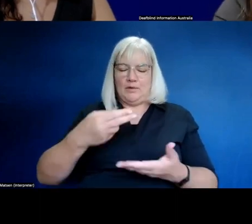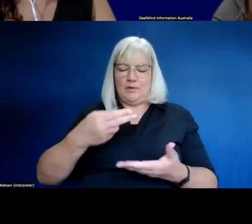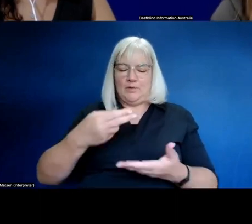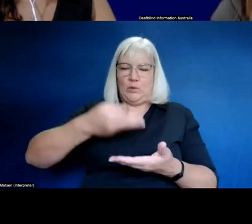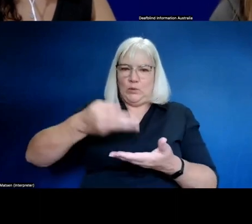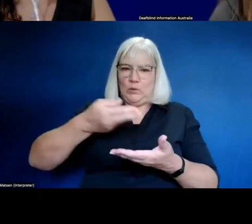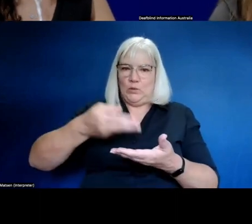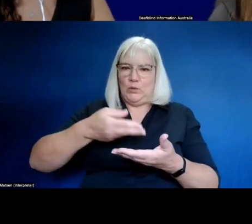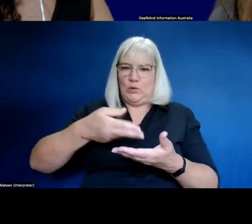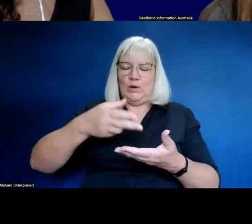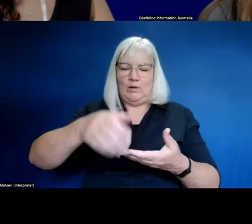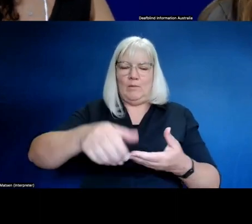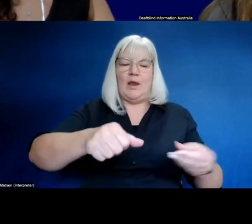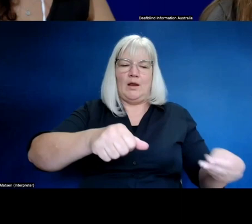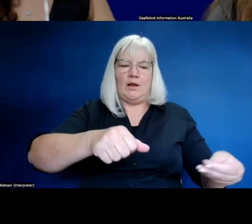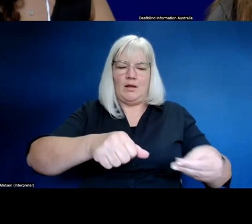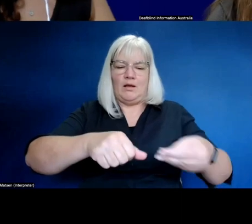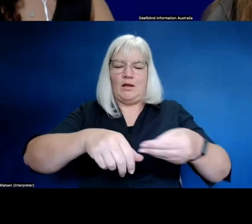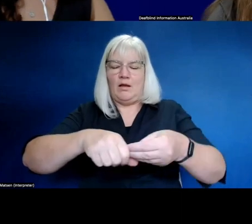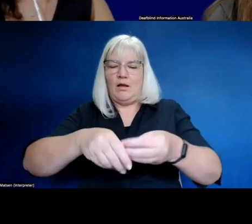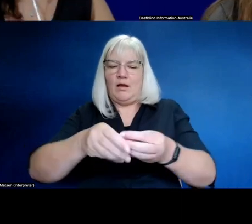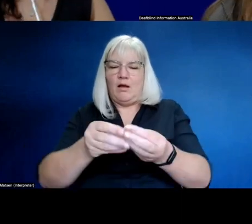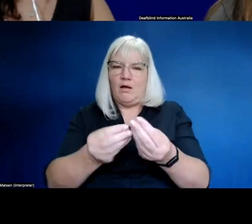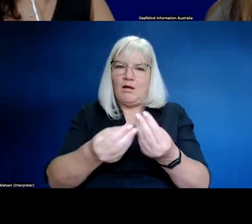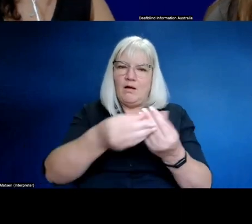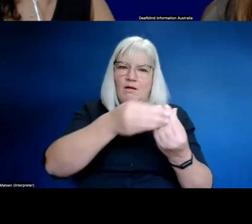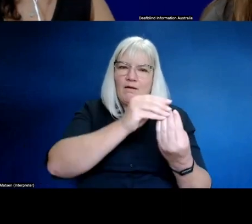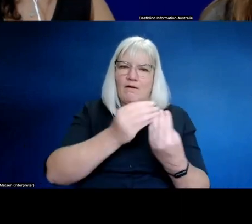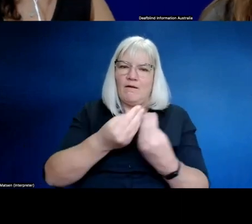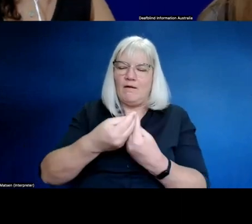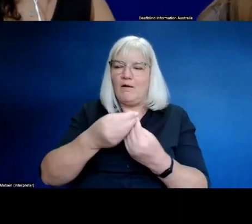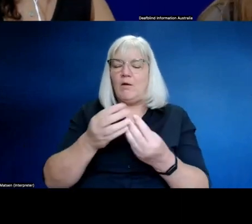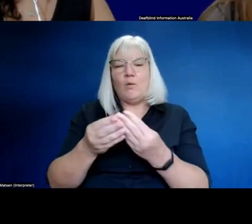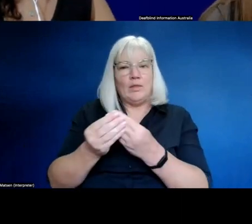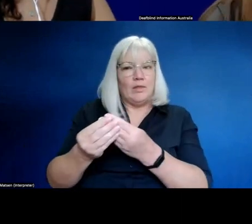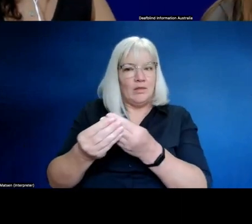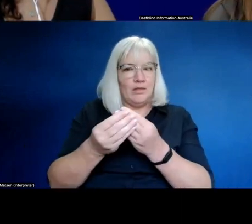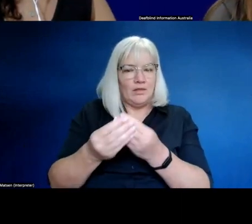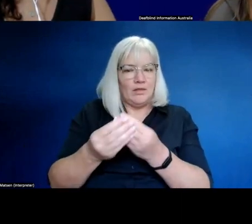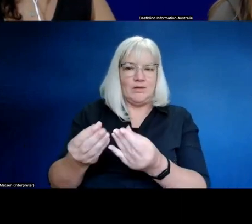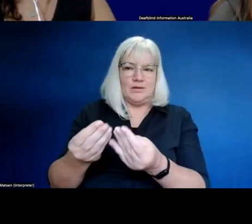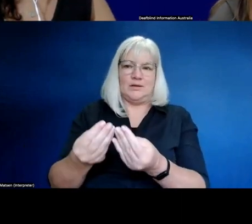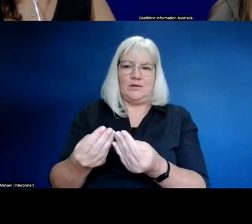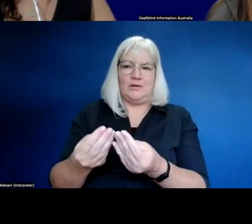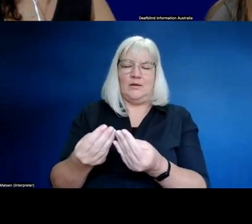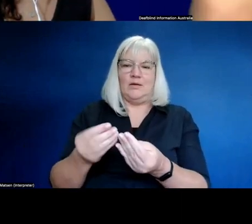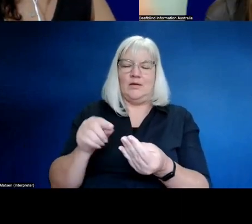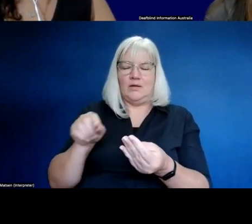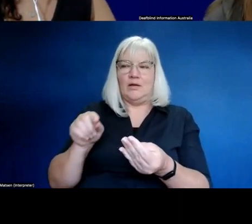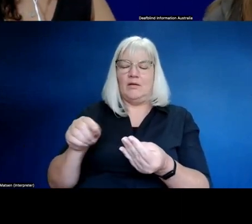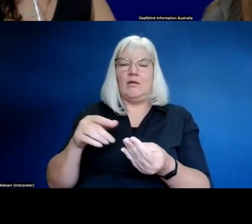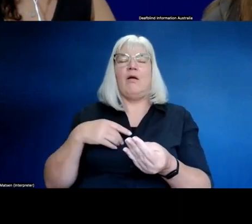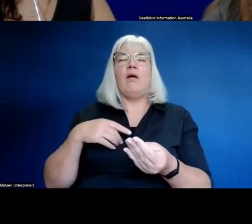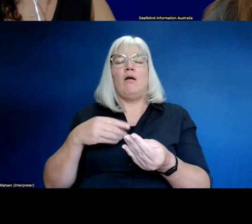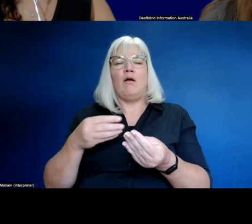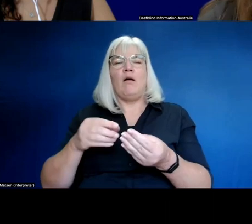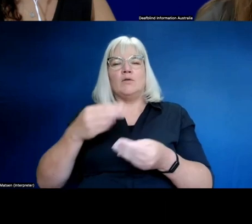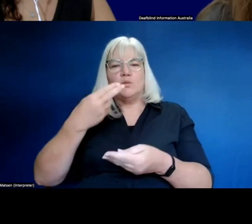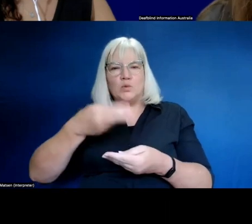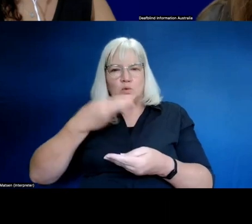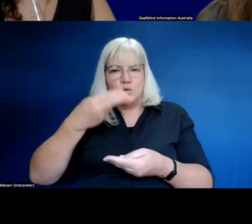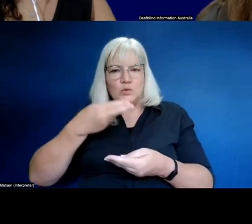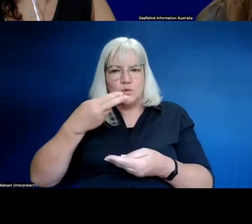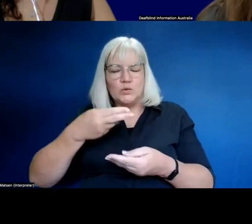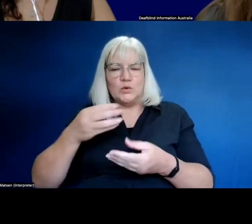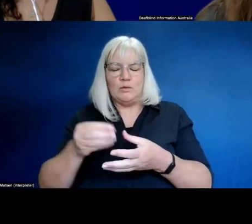me put it in your hand and let's explore the spoon together, so that you're getting a sense of, oh, here's the spoon, but